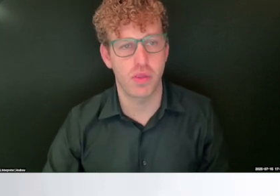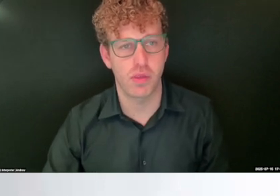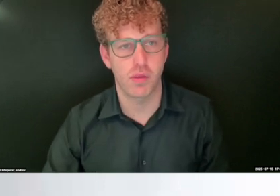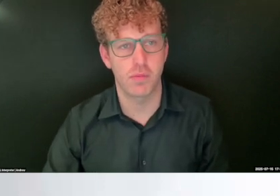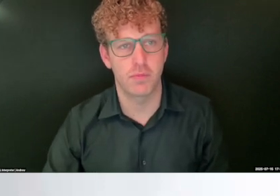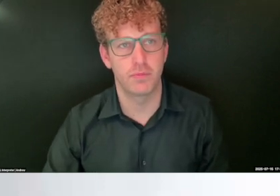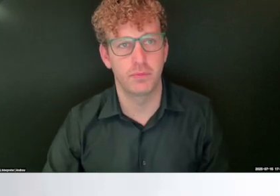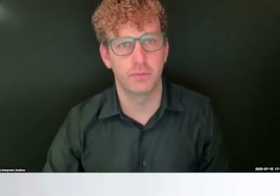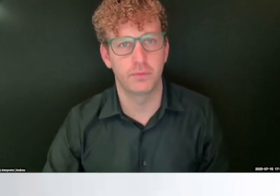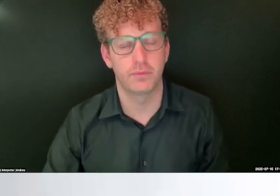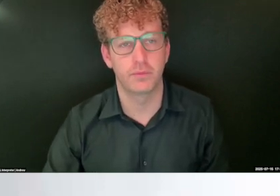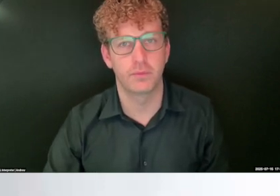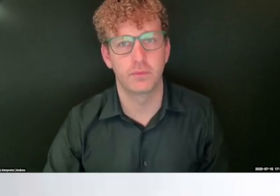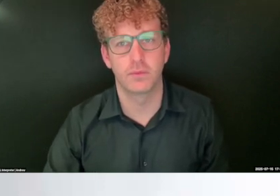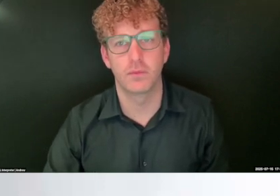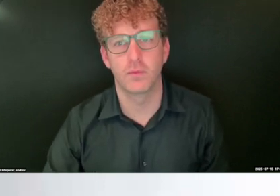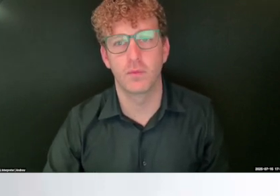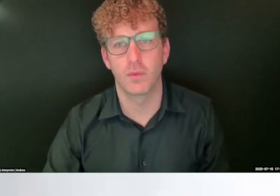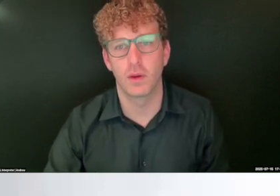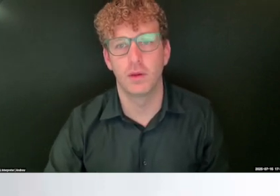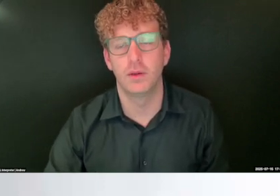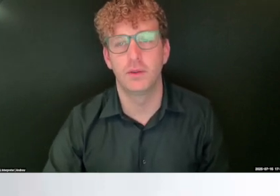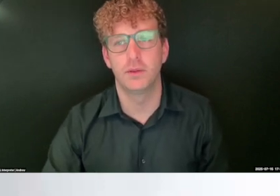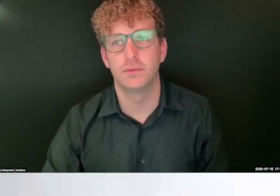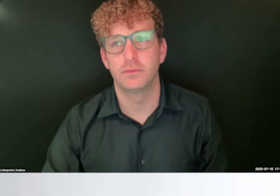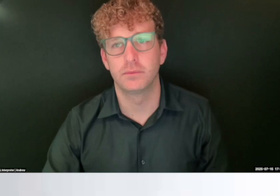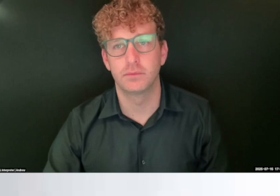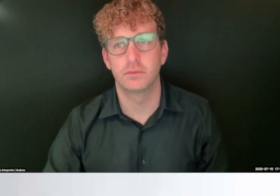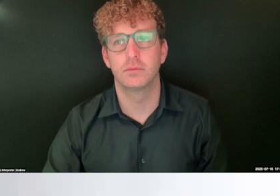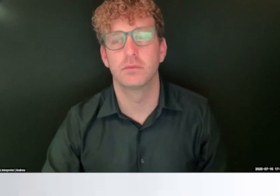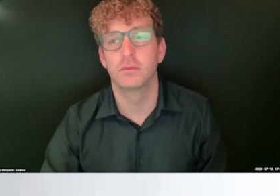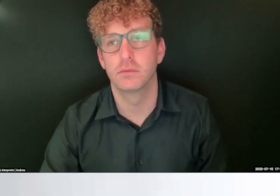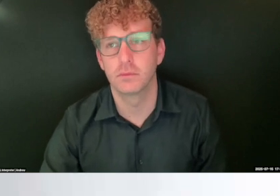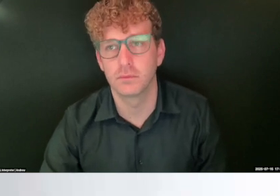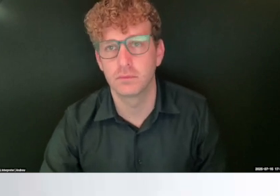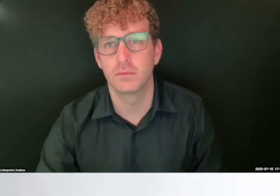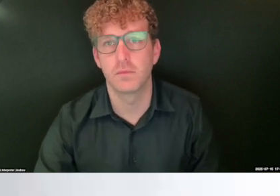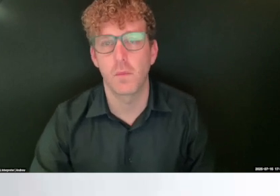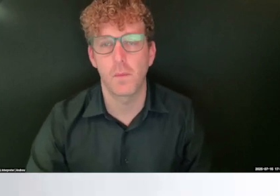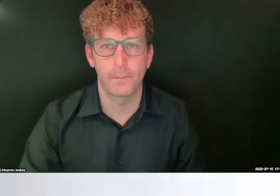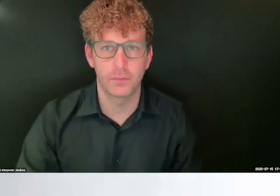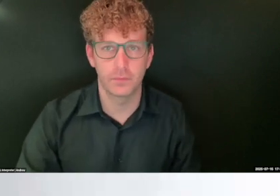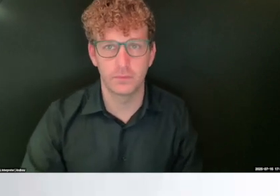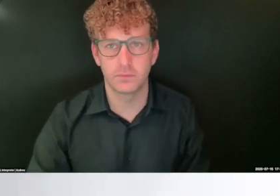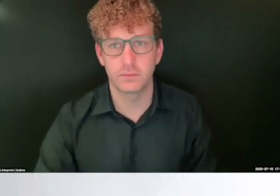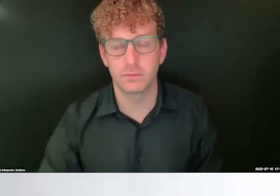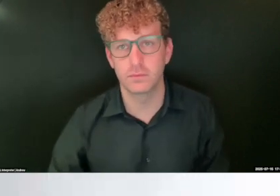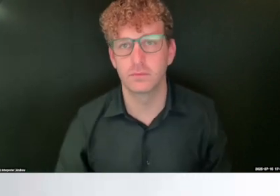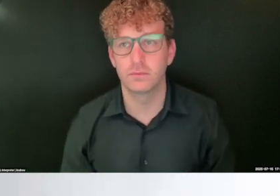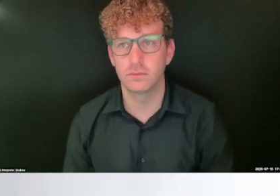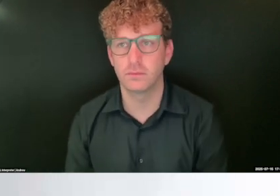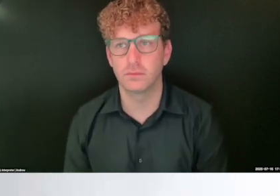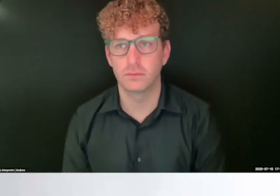efforts. Here is what to expect. $7.3 million will be available to support at least 15